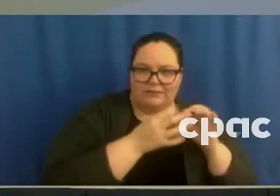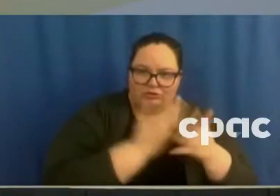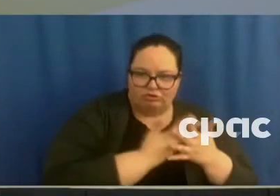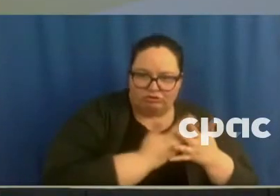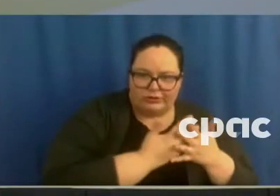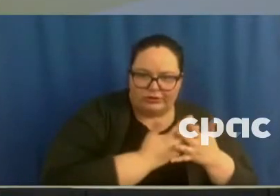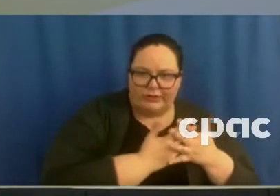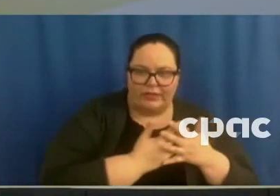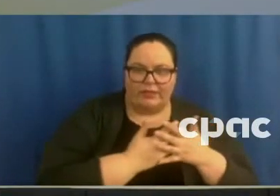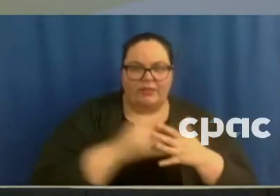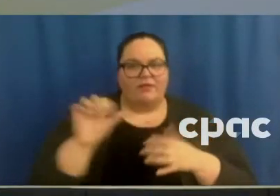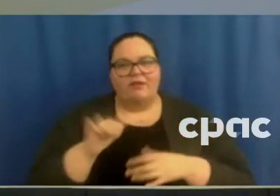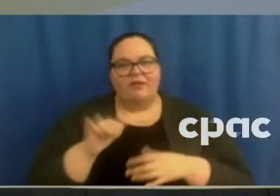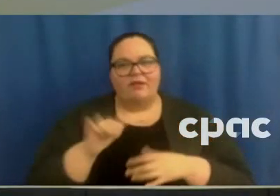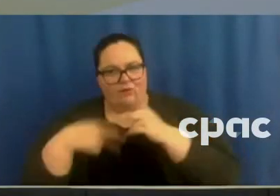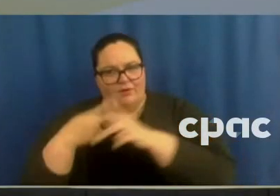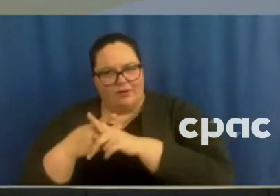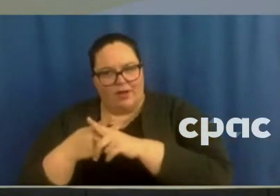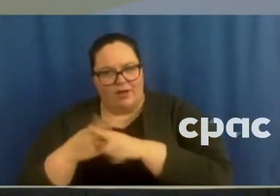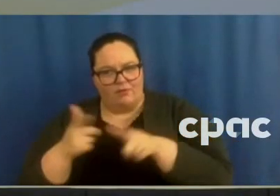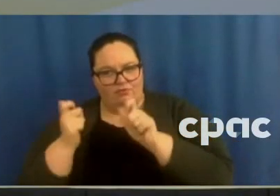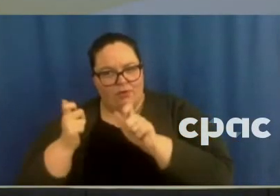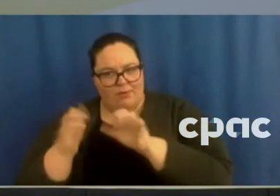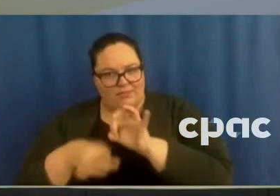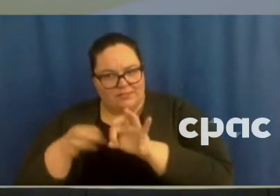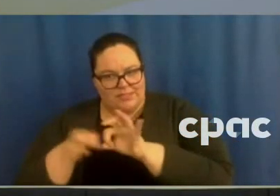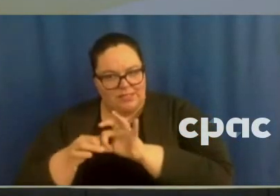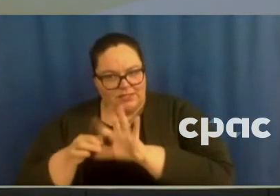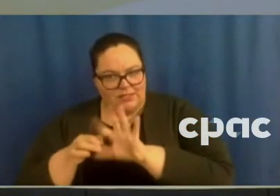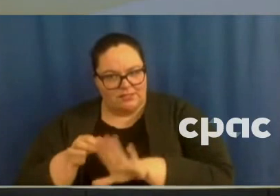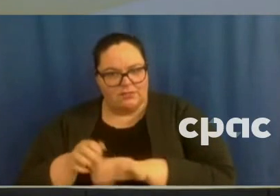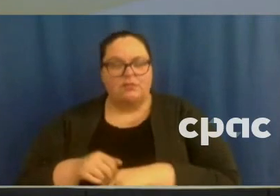specificity than some of the other tests. So we have,